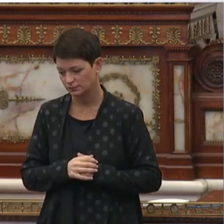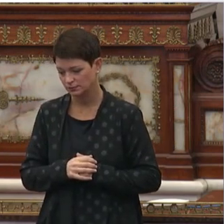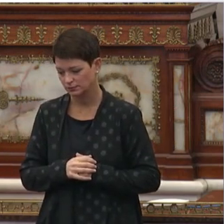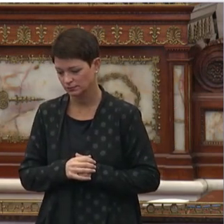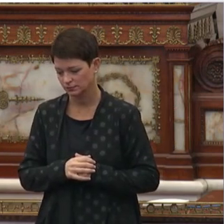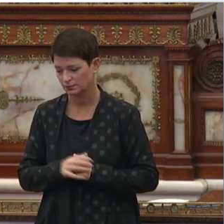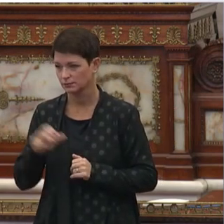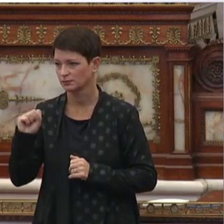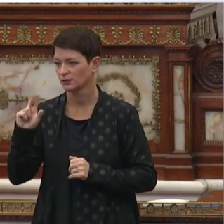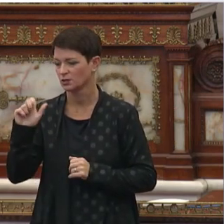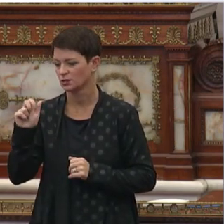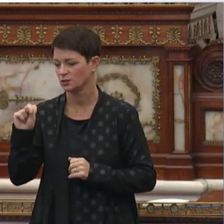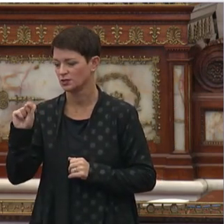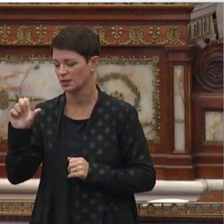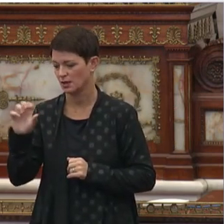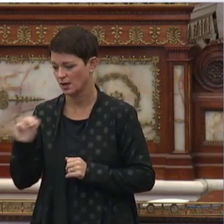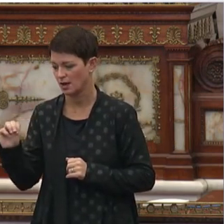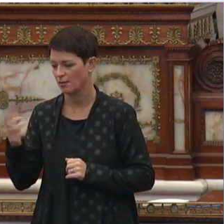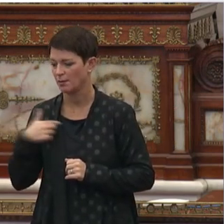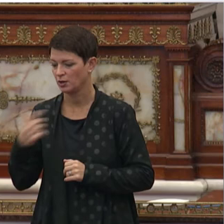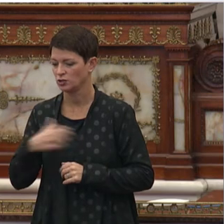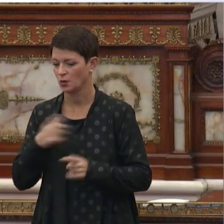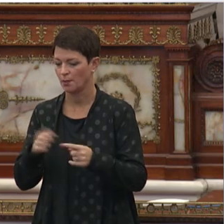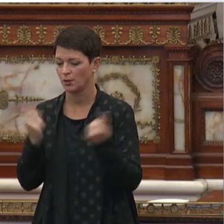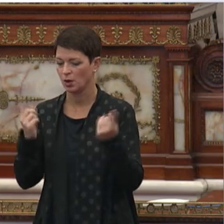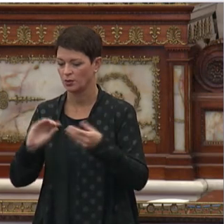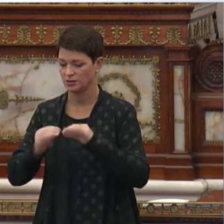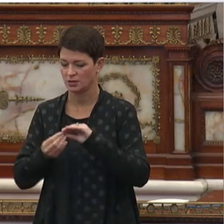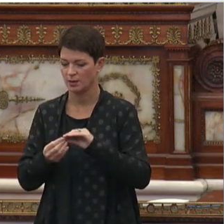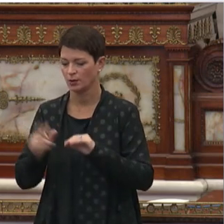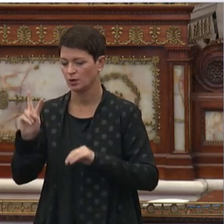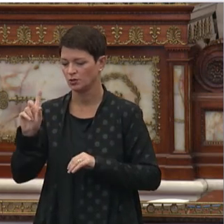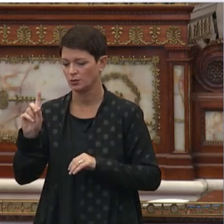This is Susan Nam. I'm here to oppose bill number